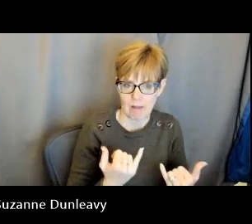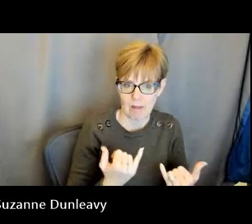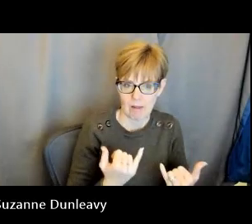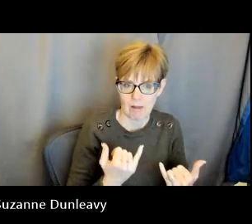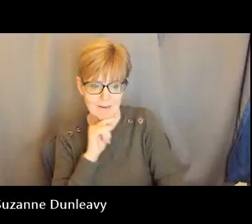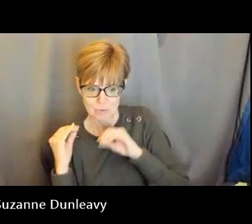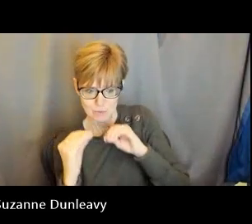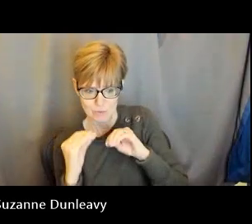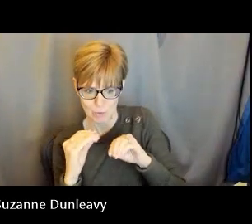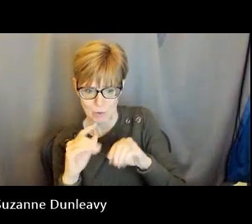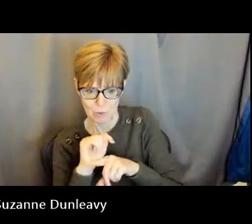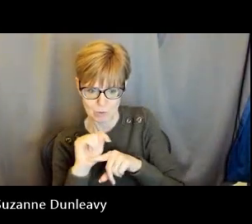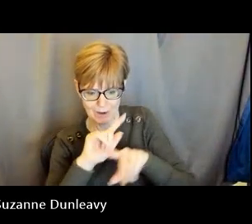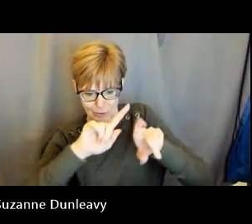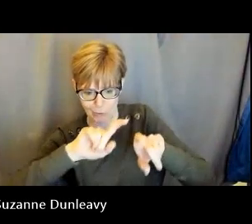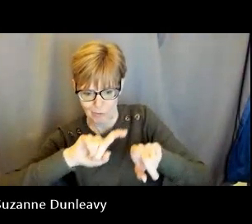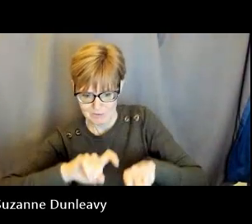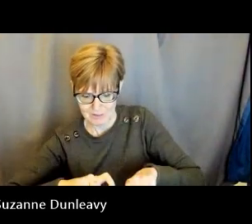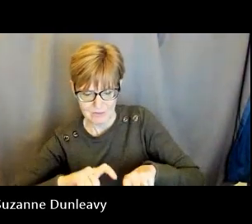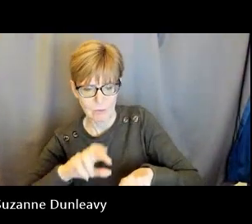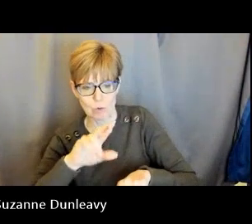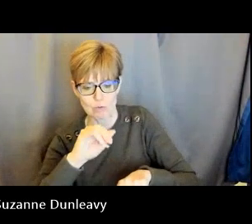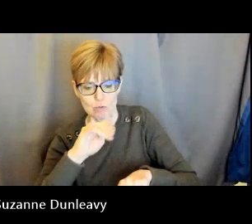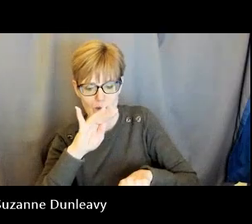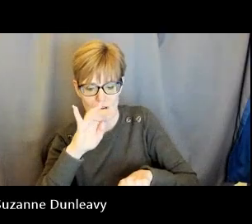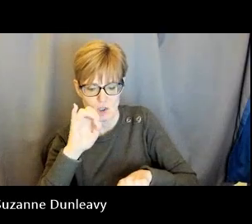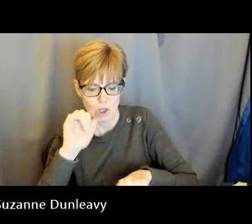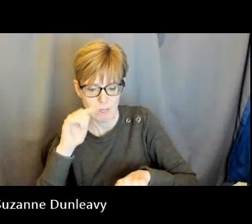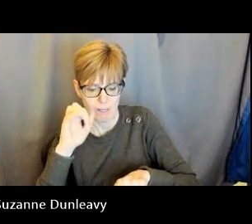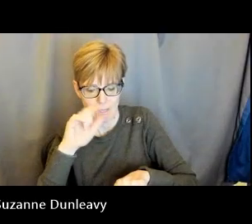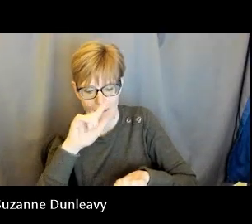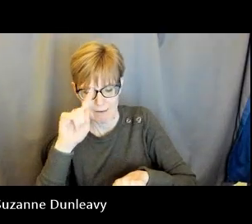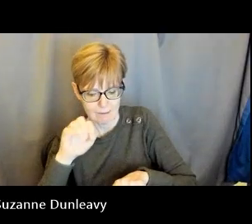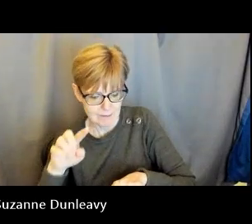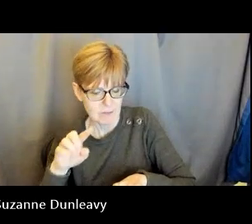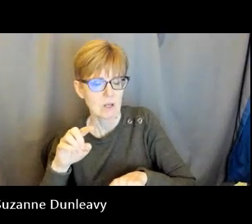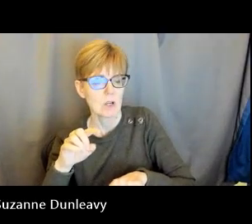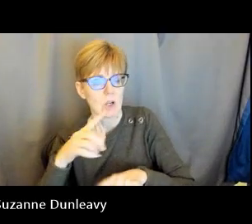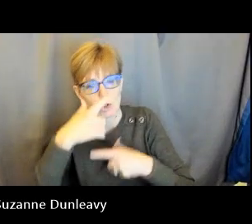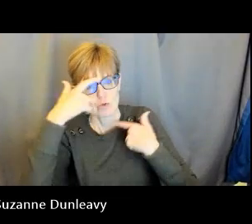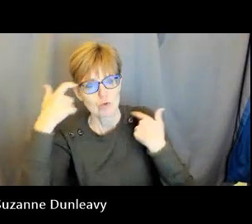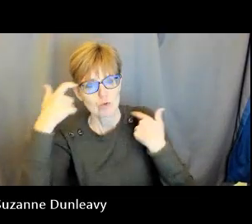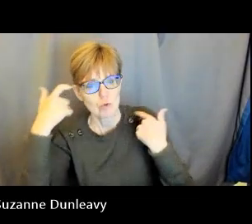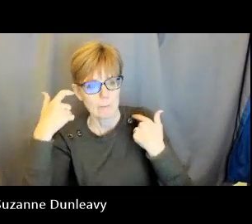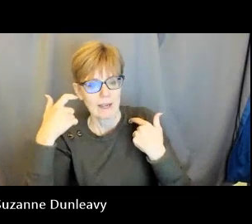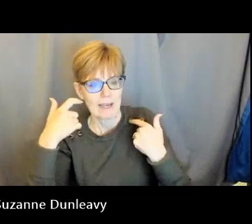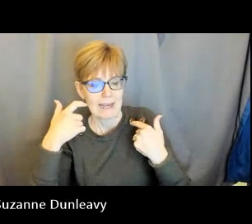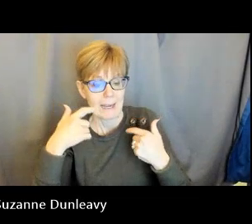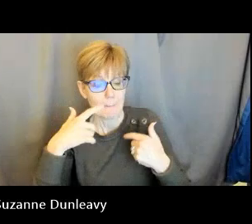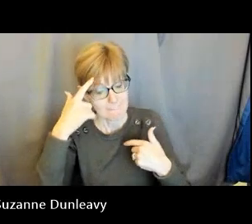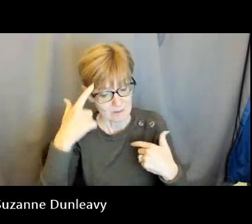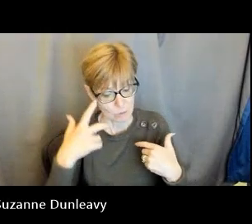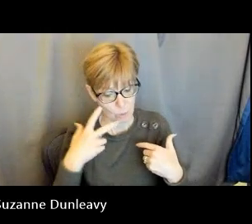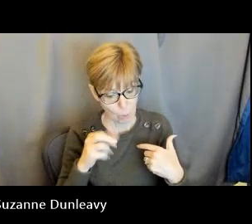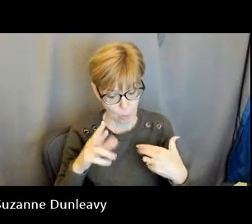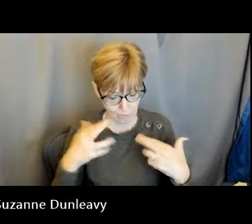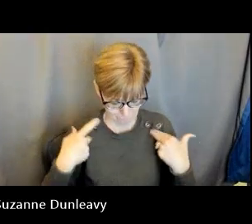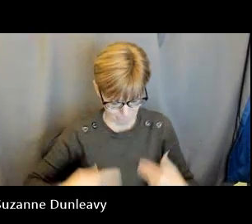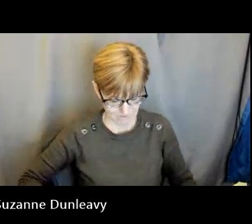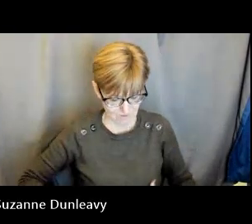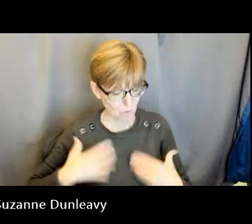trained to assess for racialized trauma in mental health or physical health. And so a lot of the burden